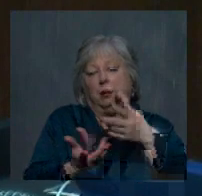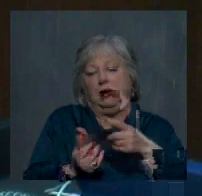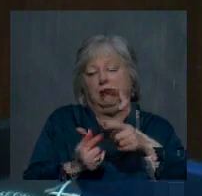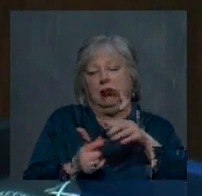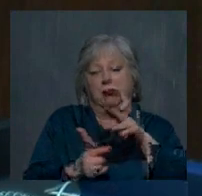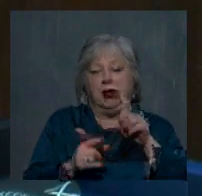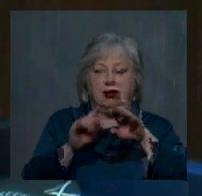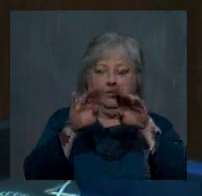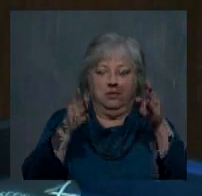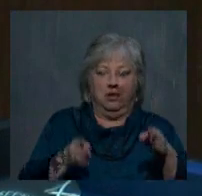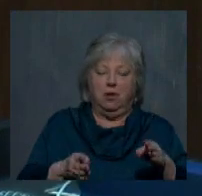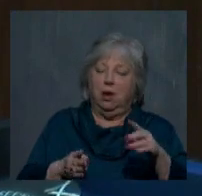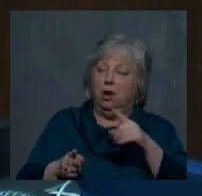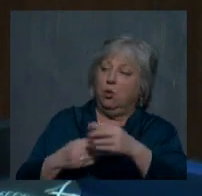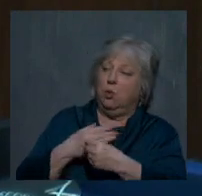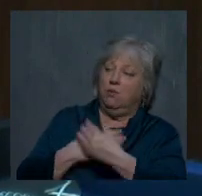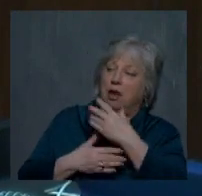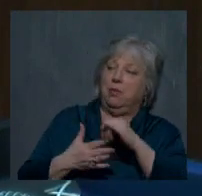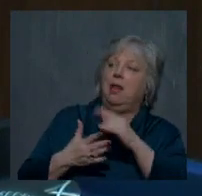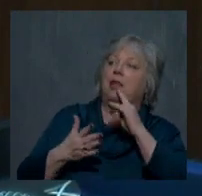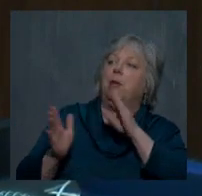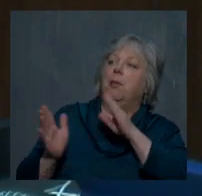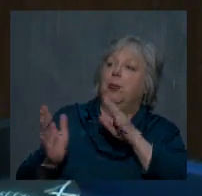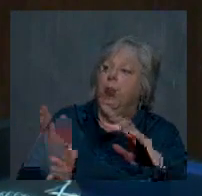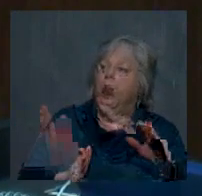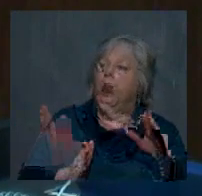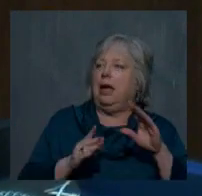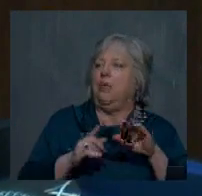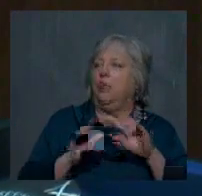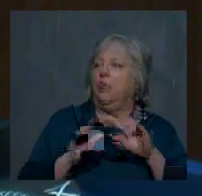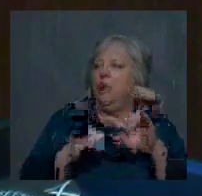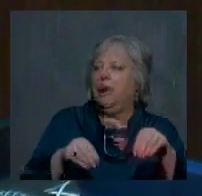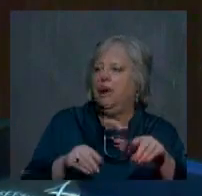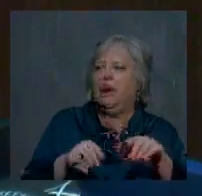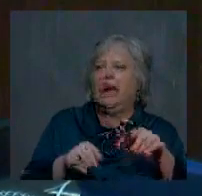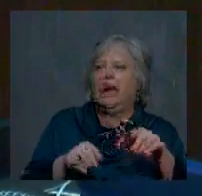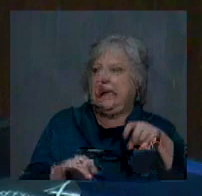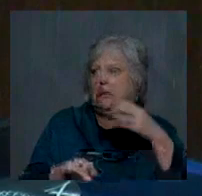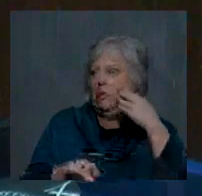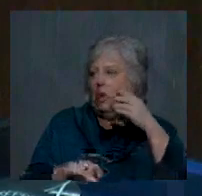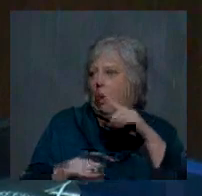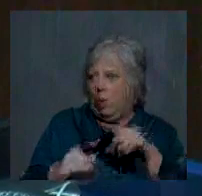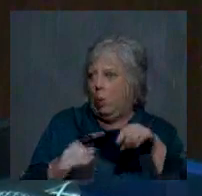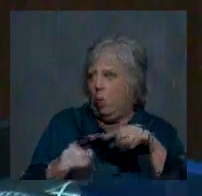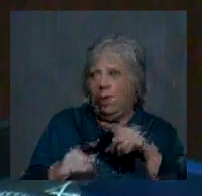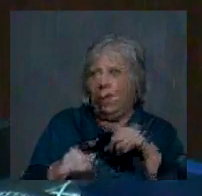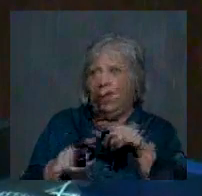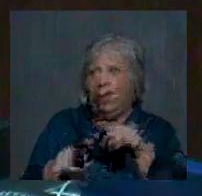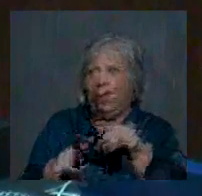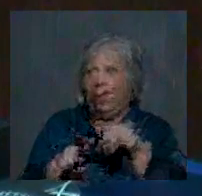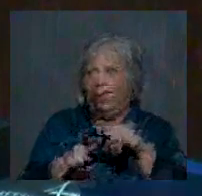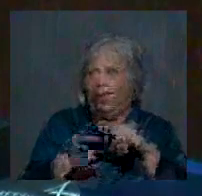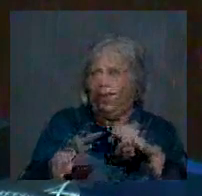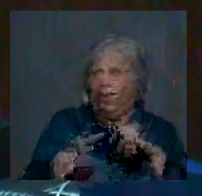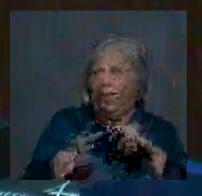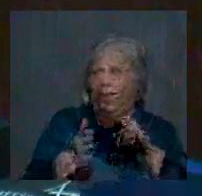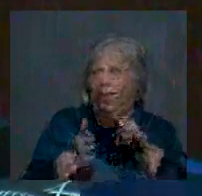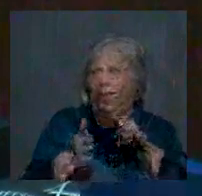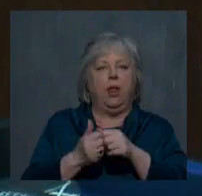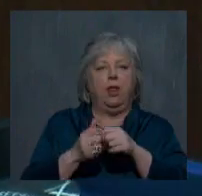me to install, I need to know when. And so to cover this area,